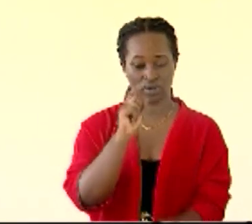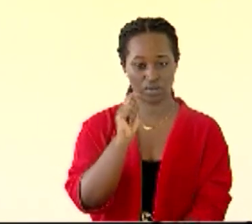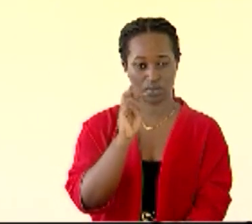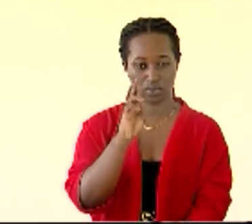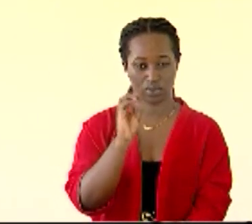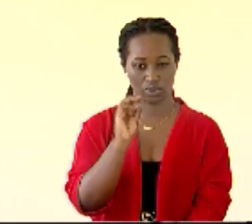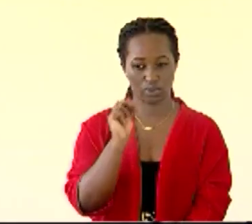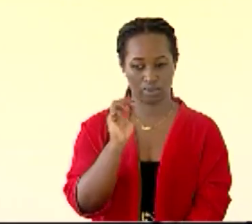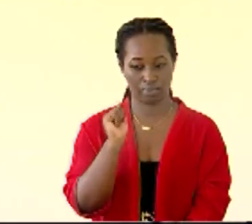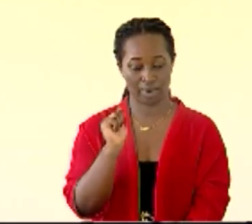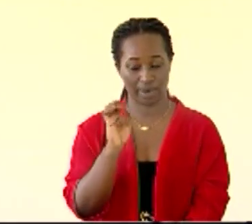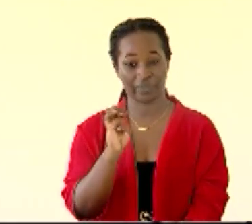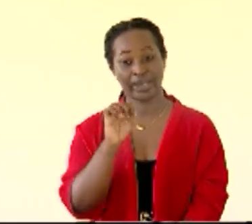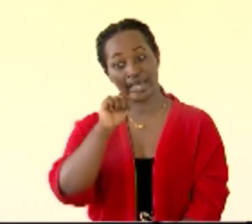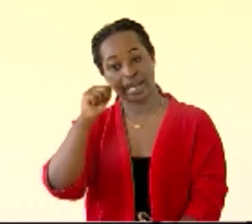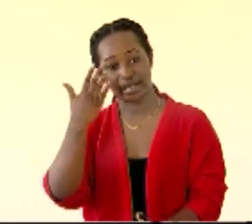the chloroplast.